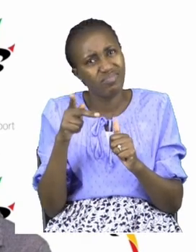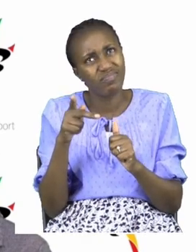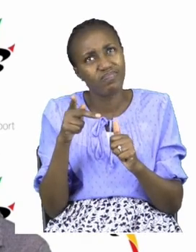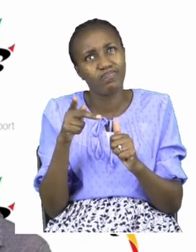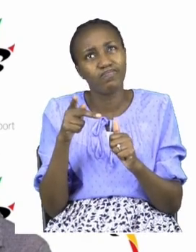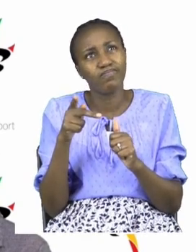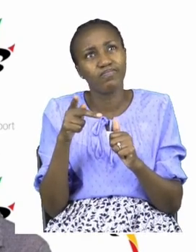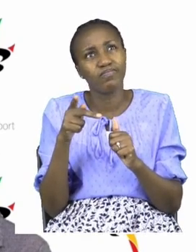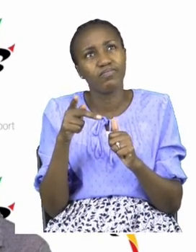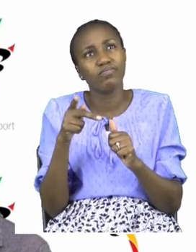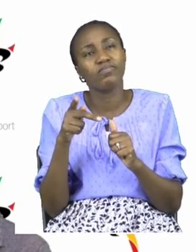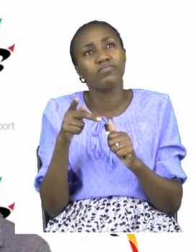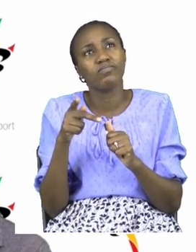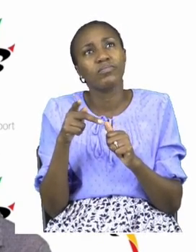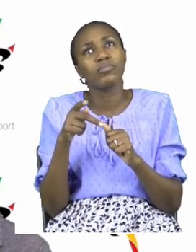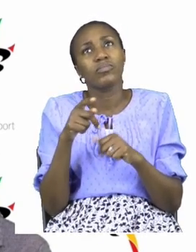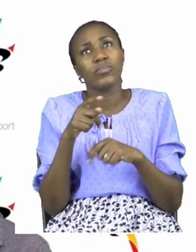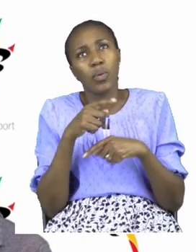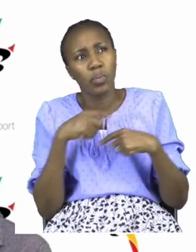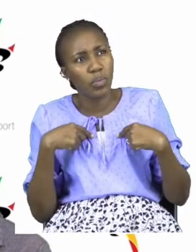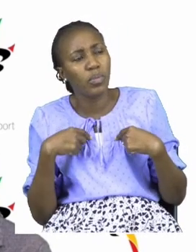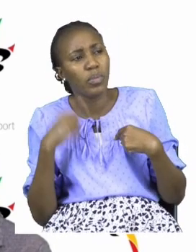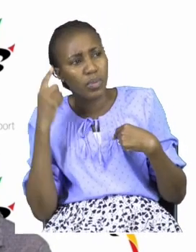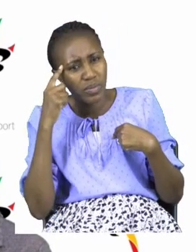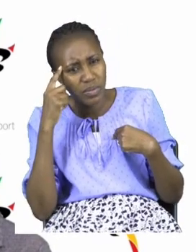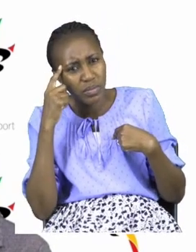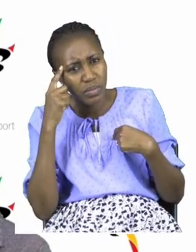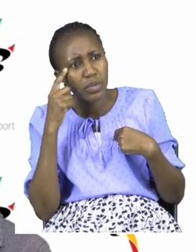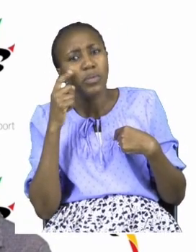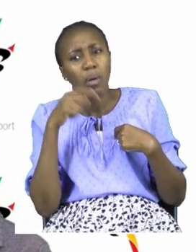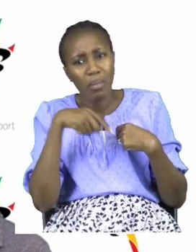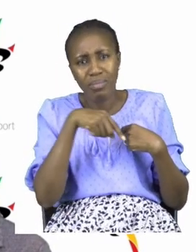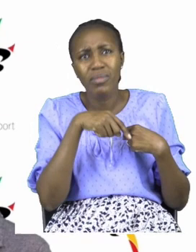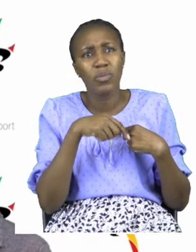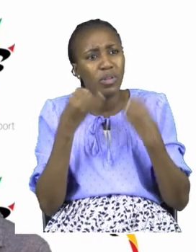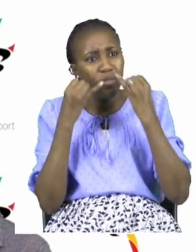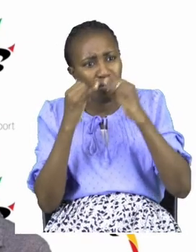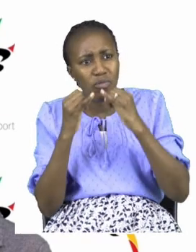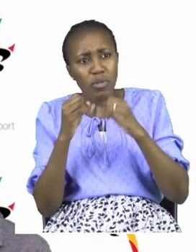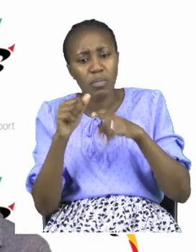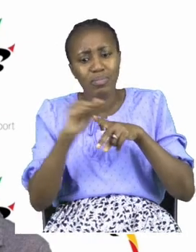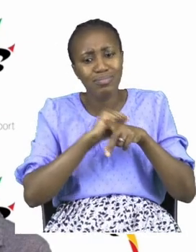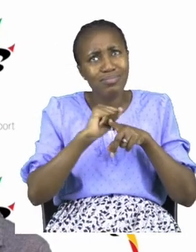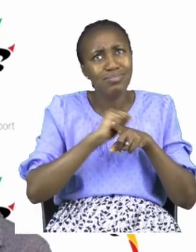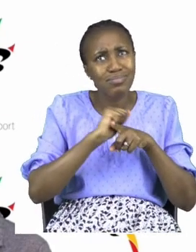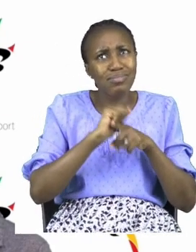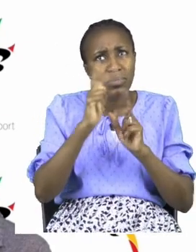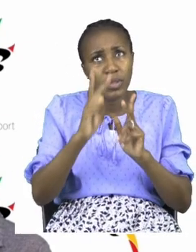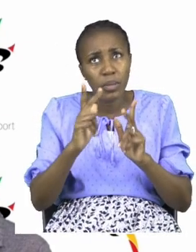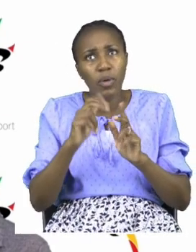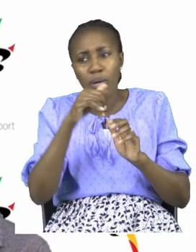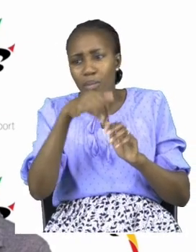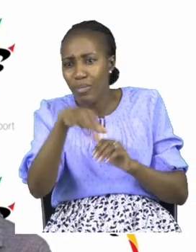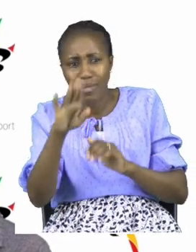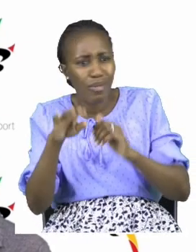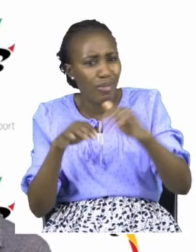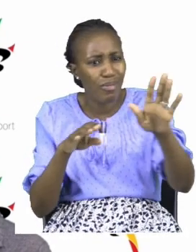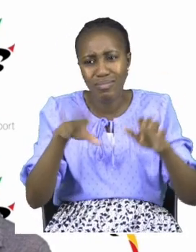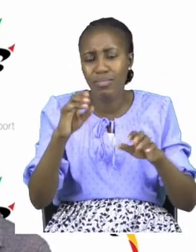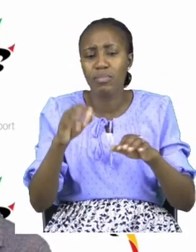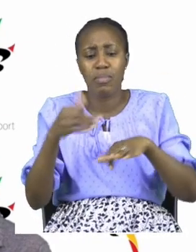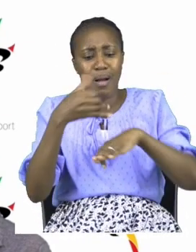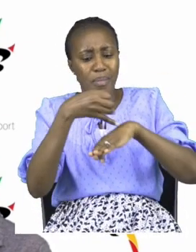we send out coaches to conduct coaching clinics for teachers in different parts of